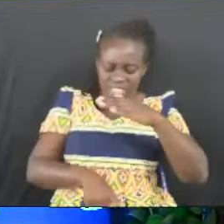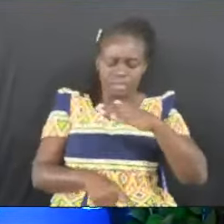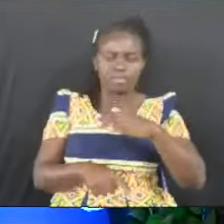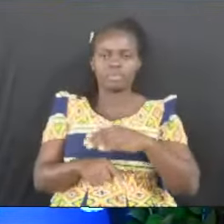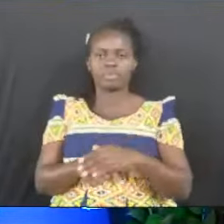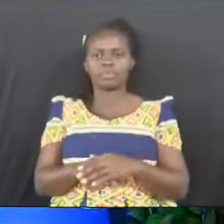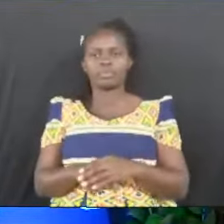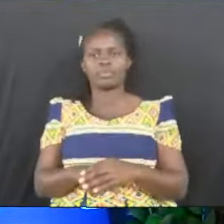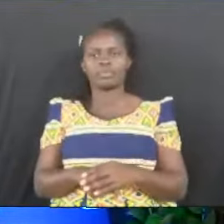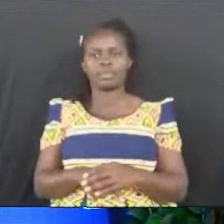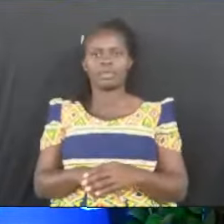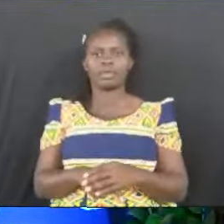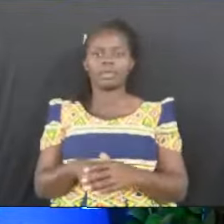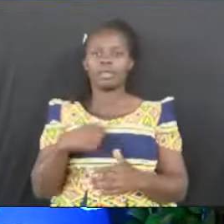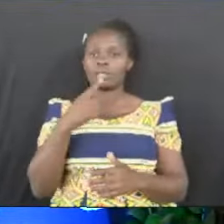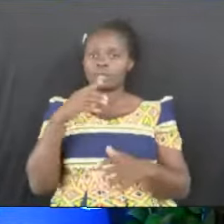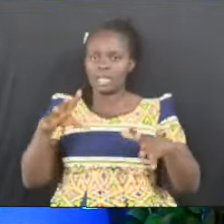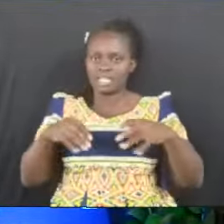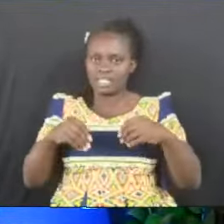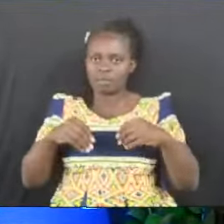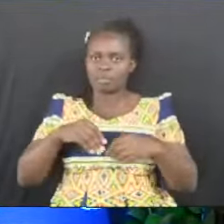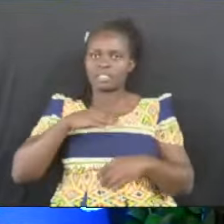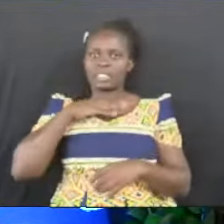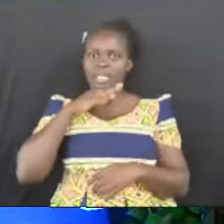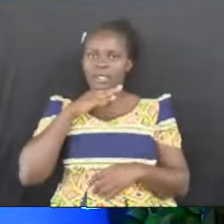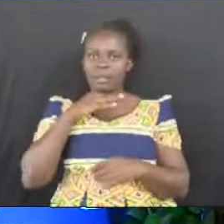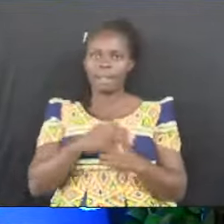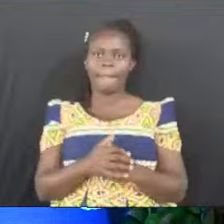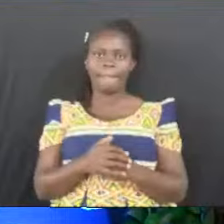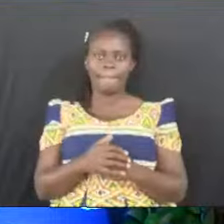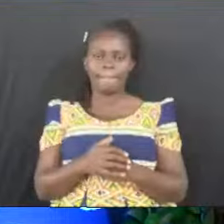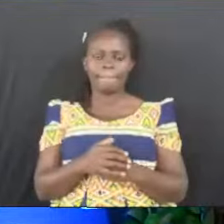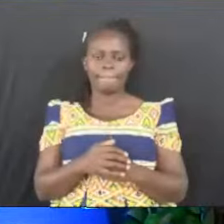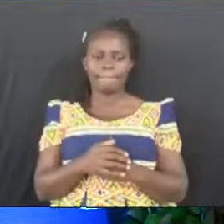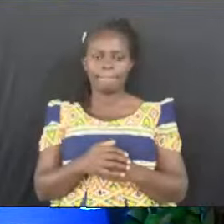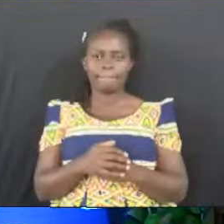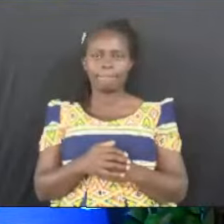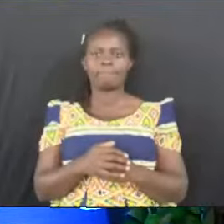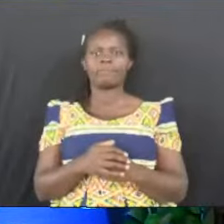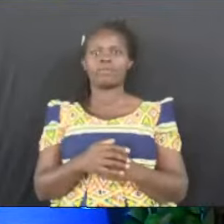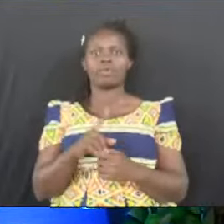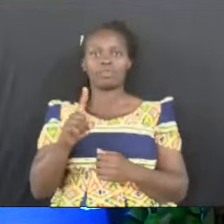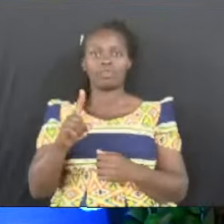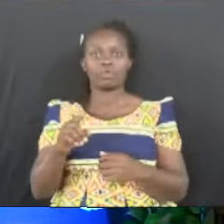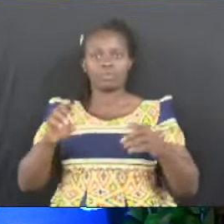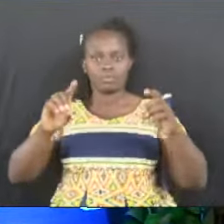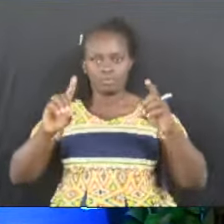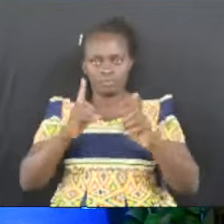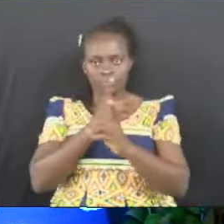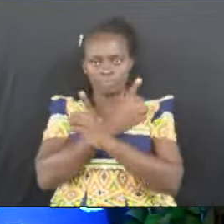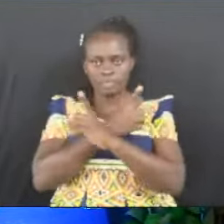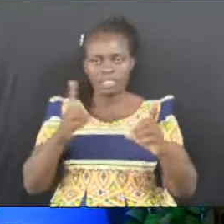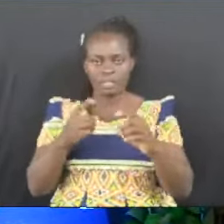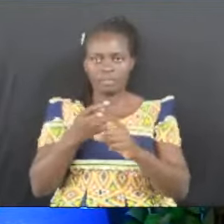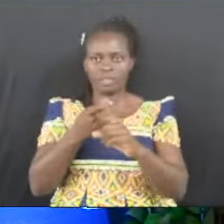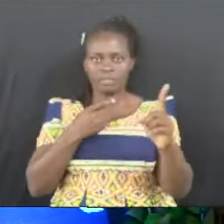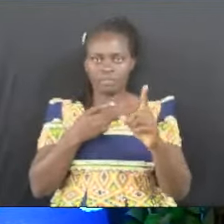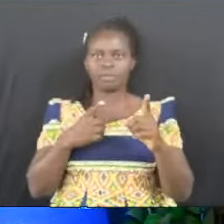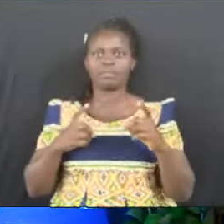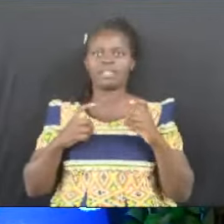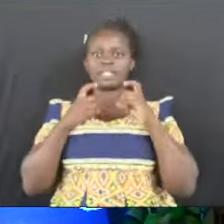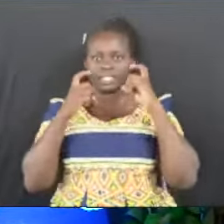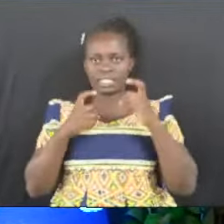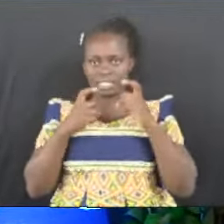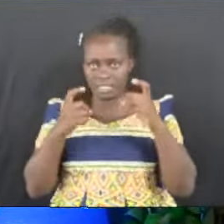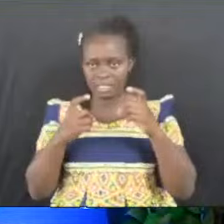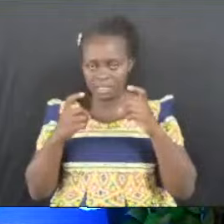penalty. You know, we are delivered from three things: the penalty of sin, the power of sin,